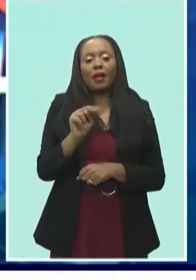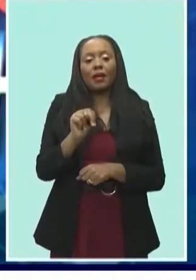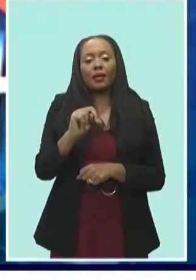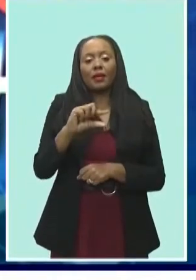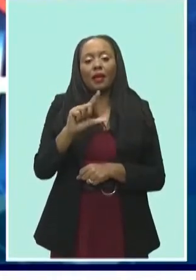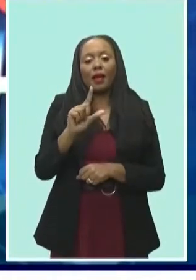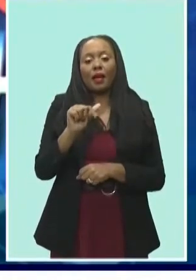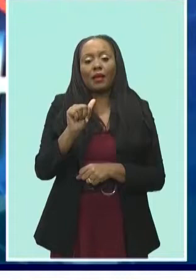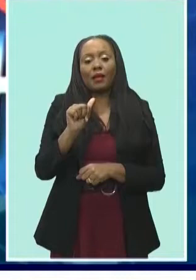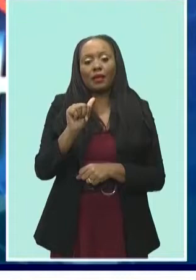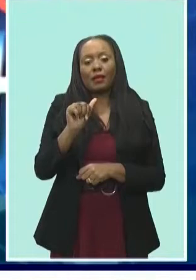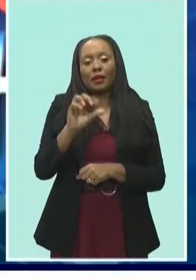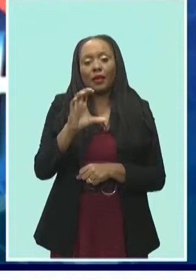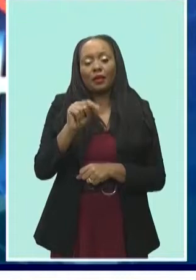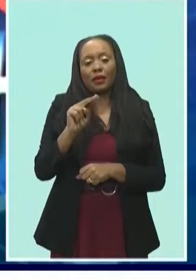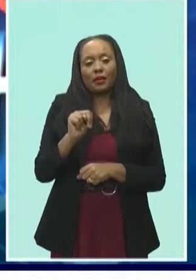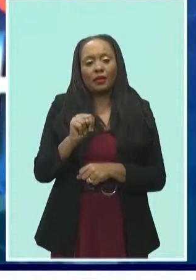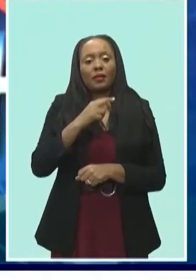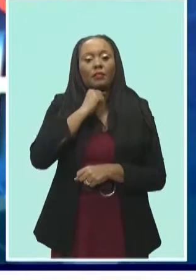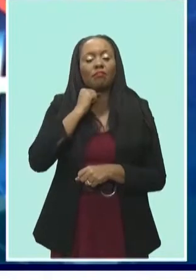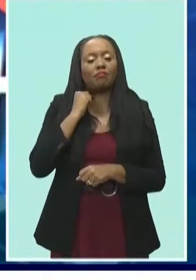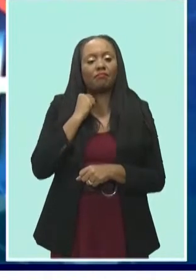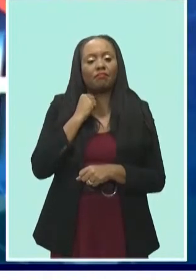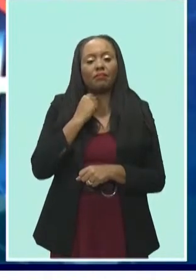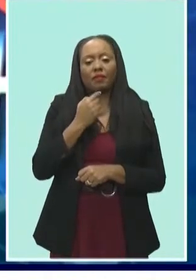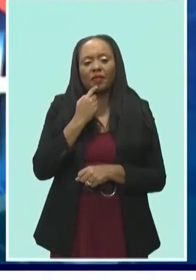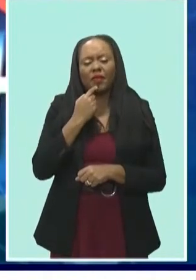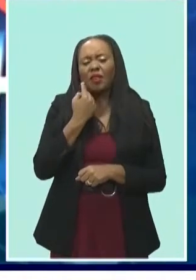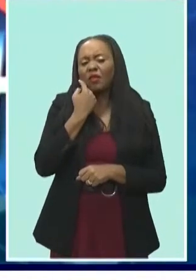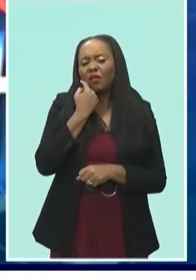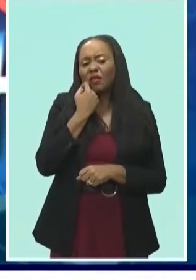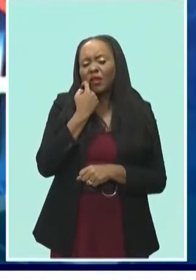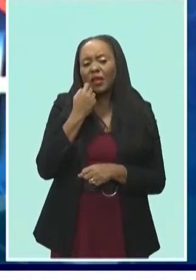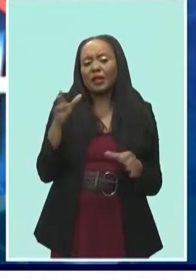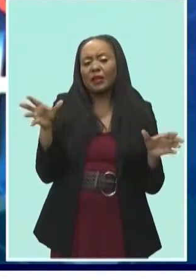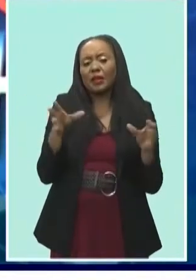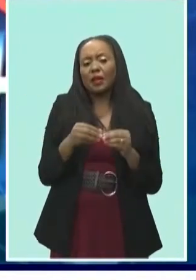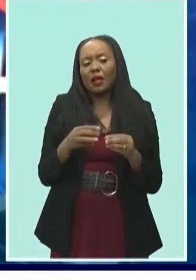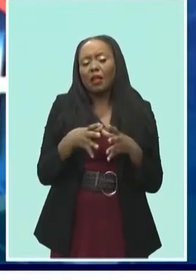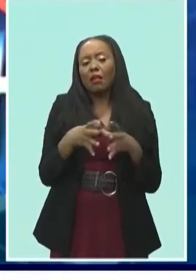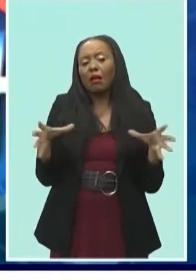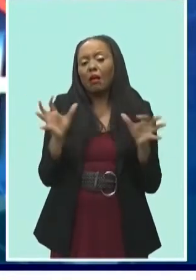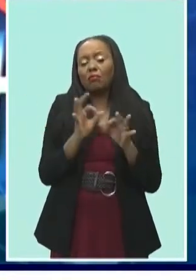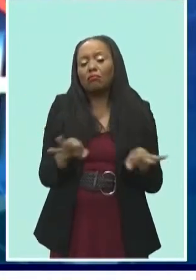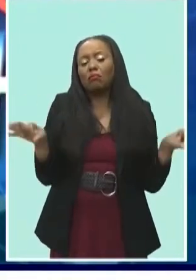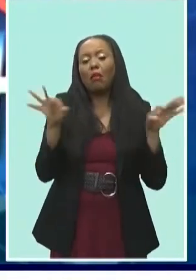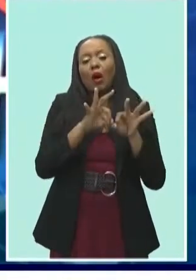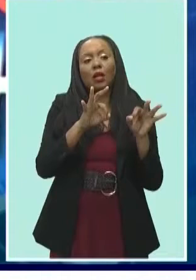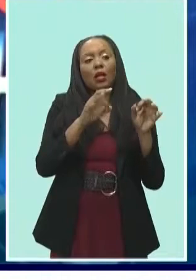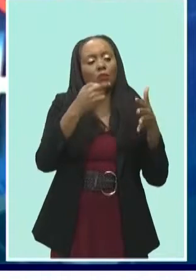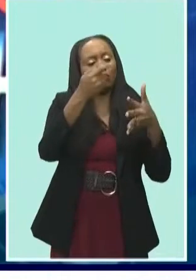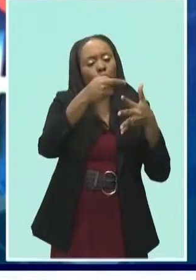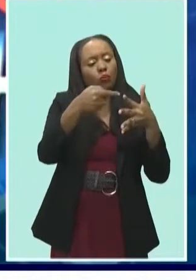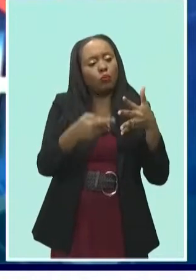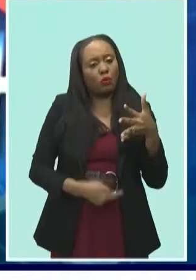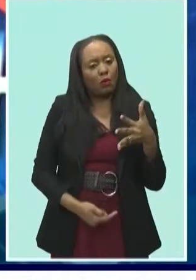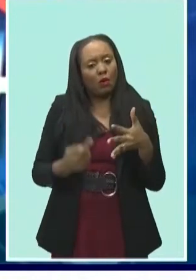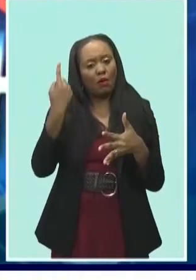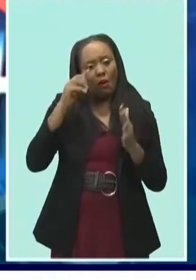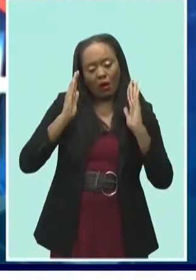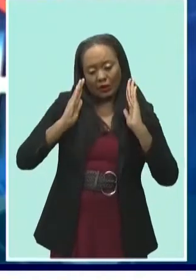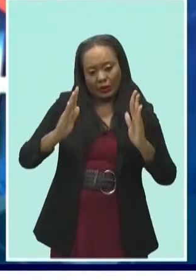the Right Reverend Michael Maxwell, says during the church's recent synod, a number of key areas had been highlighted for